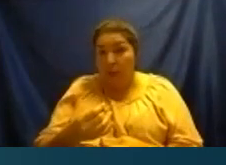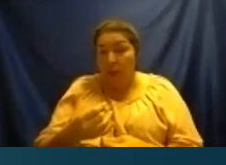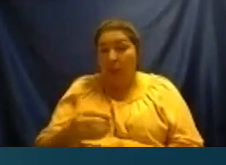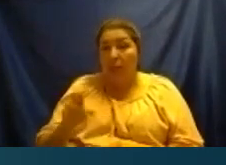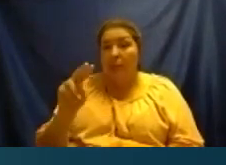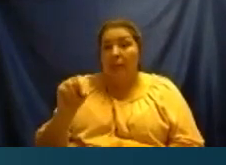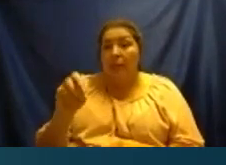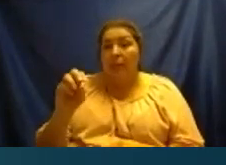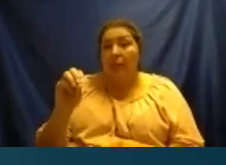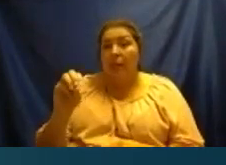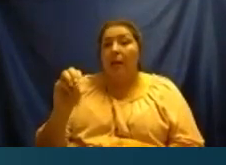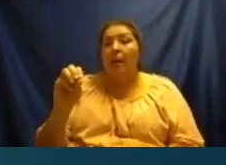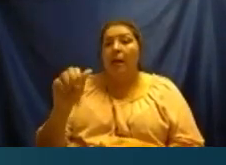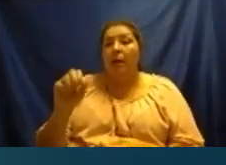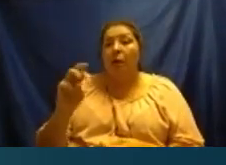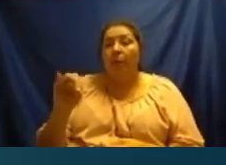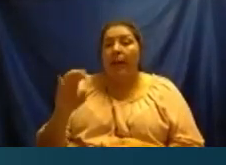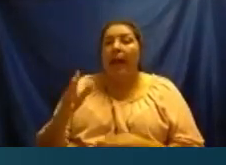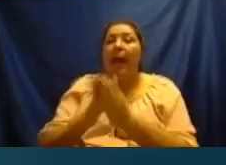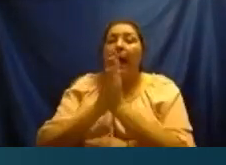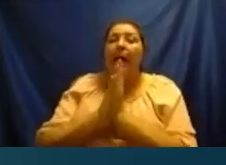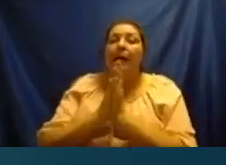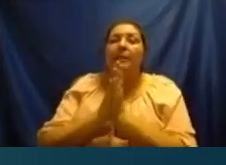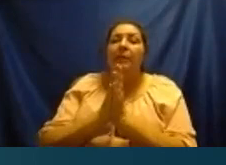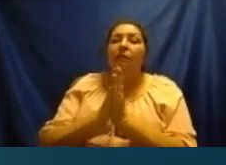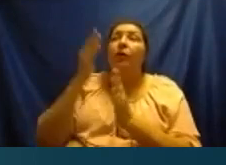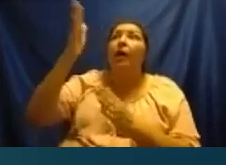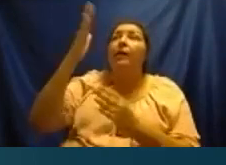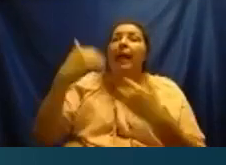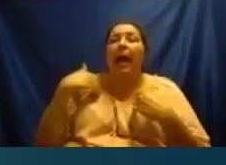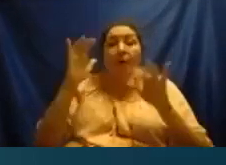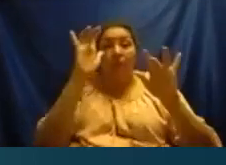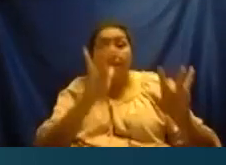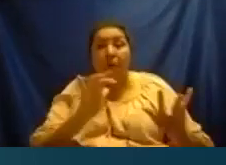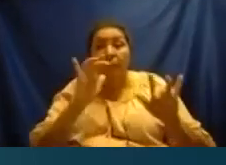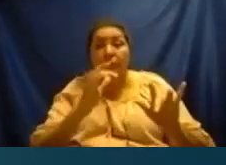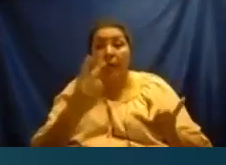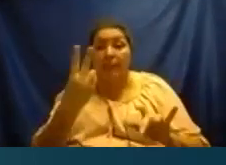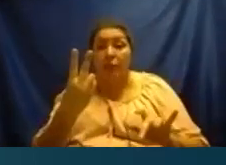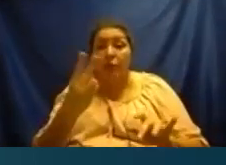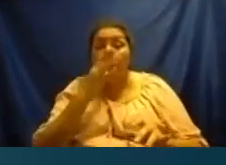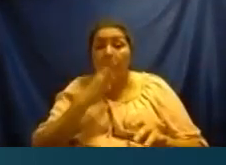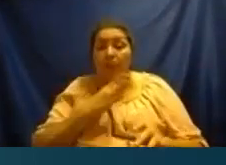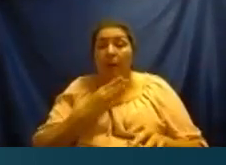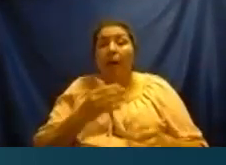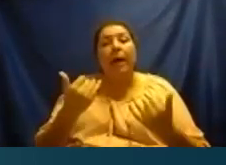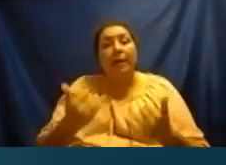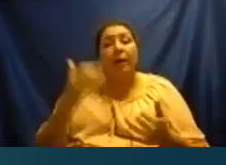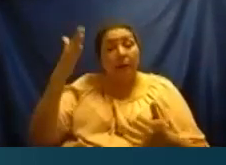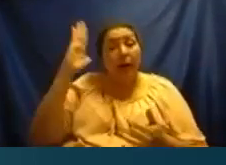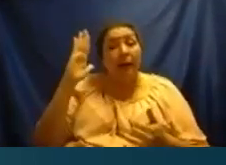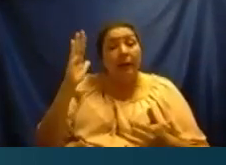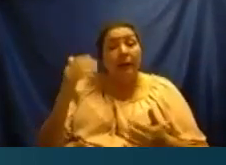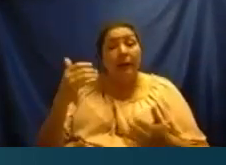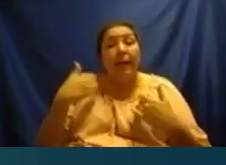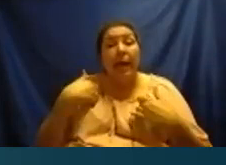to have mercy on these 2 women. God had mercy on his people